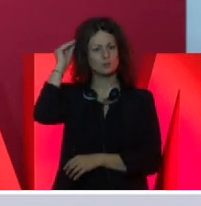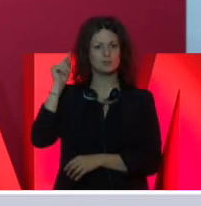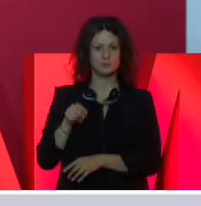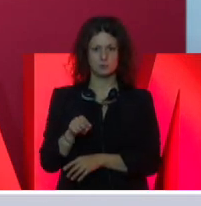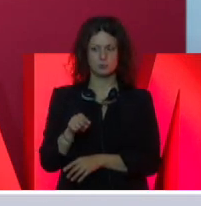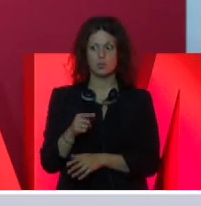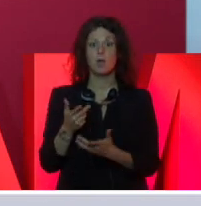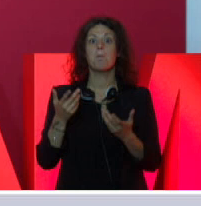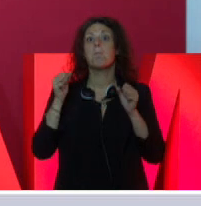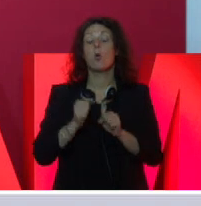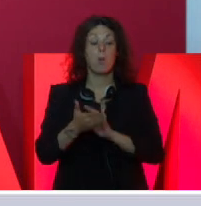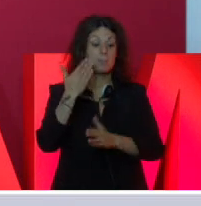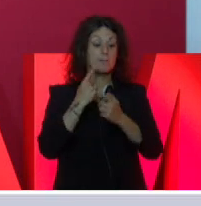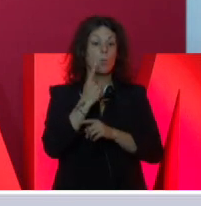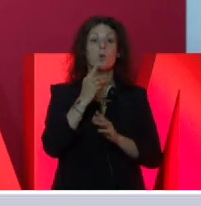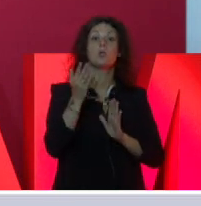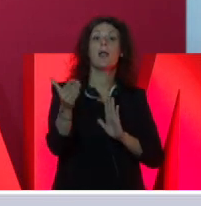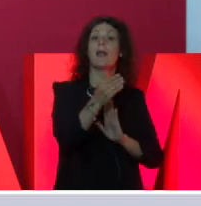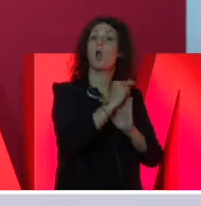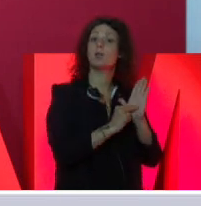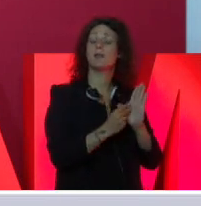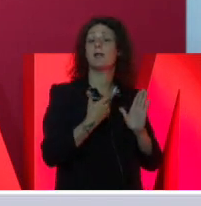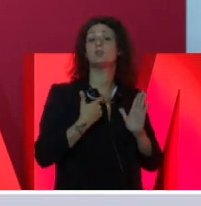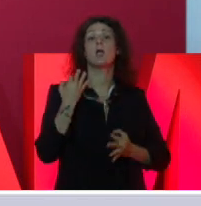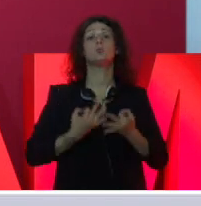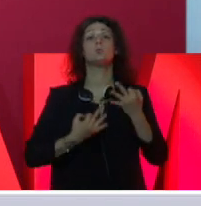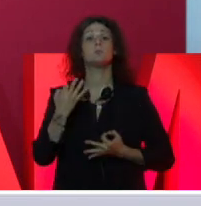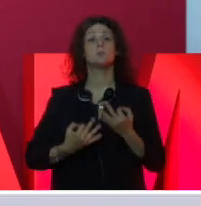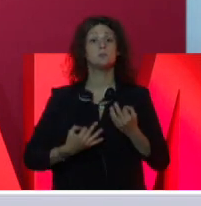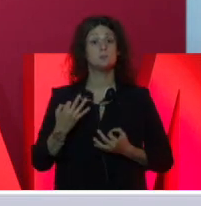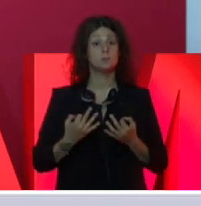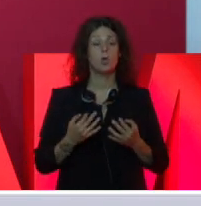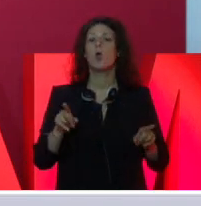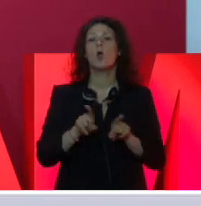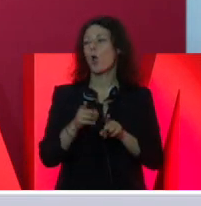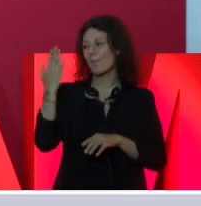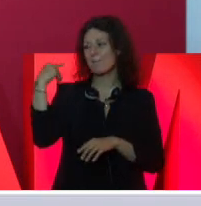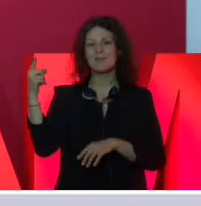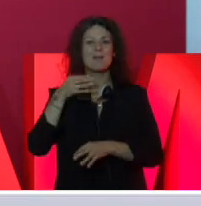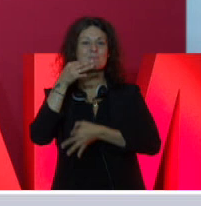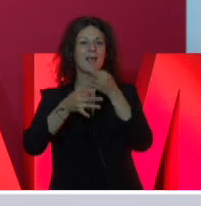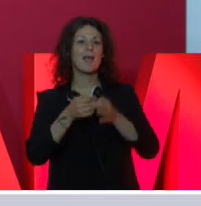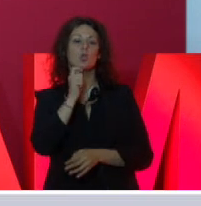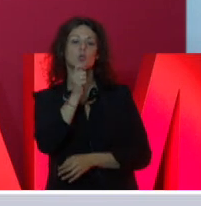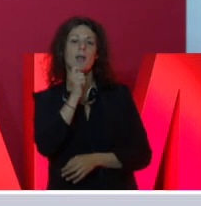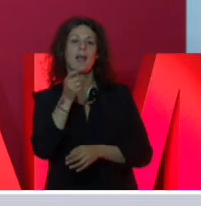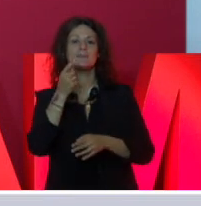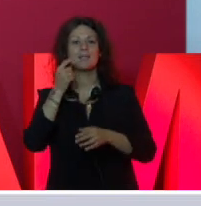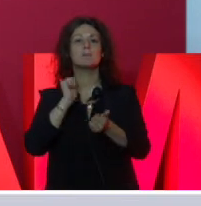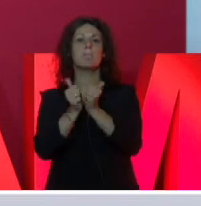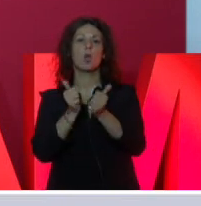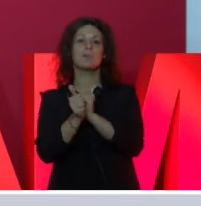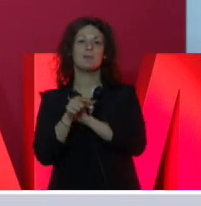also biased in the judgments passed by judges, as is the case for soccer player.